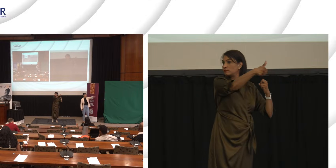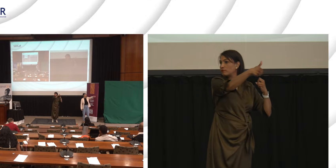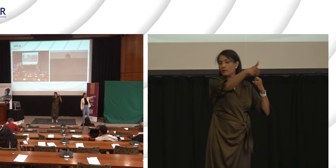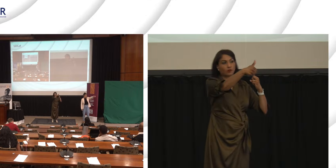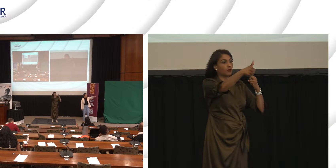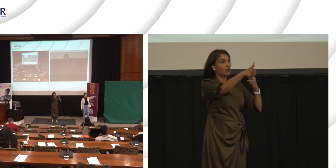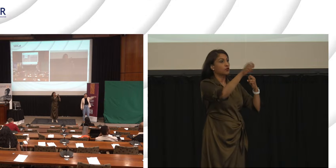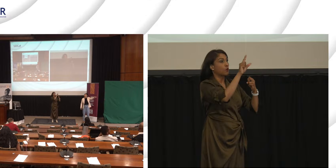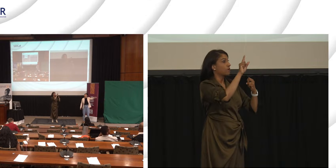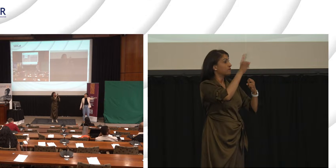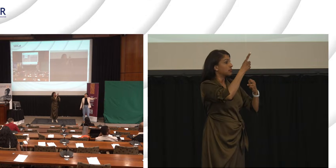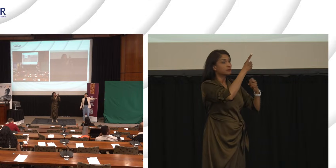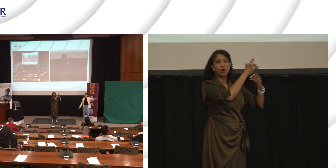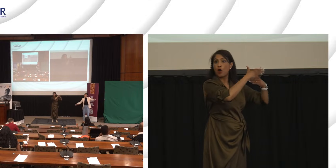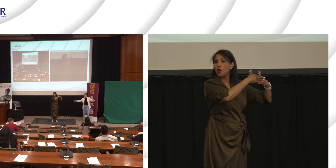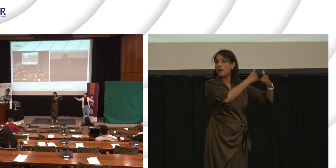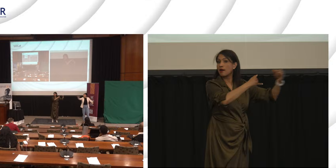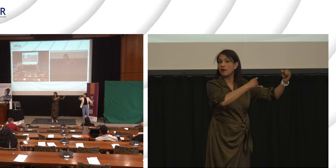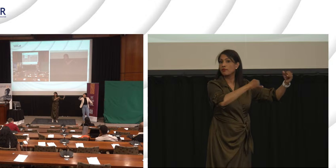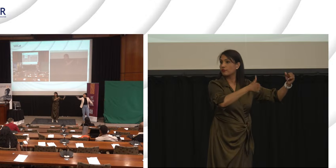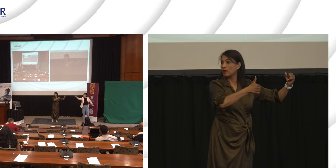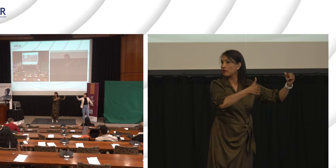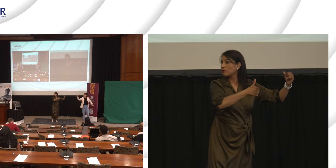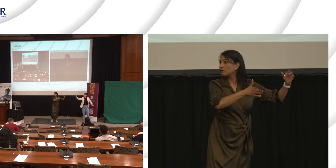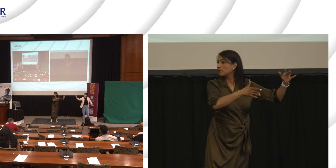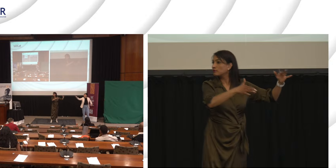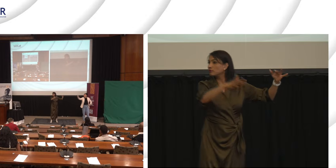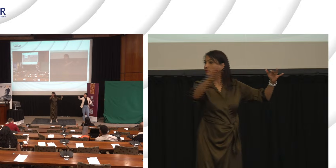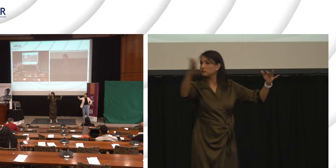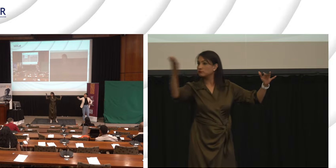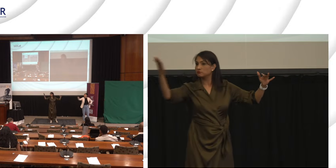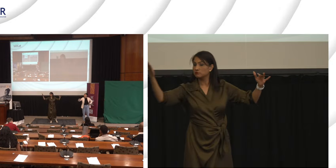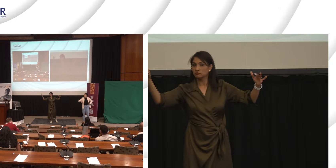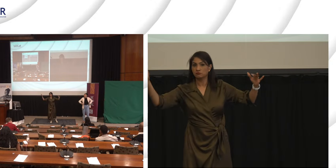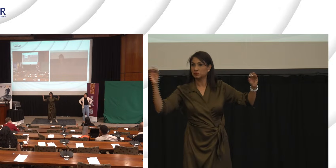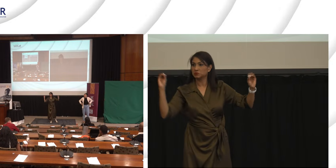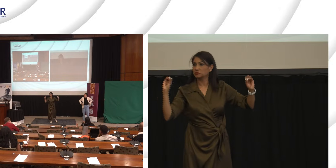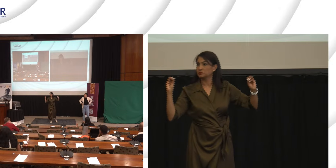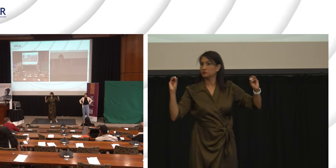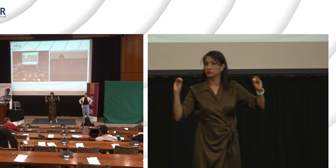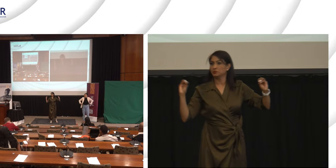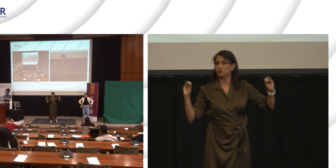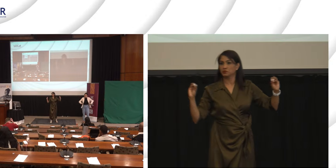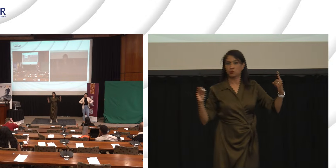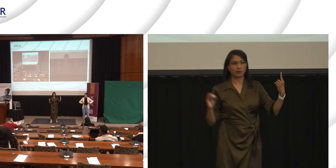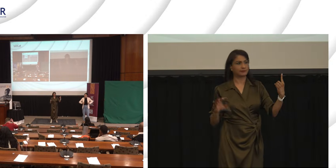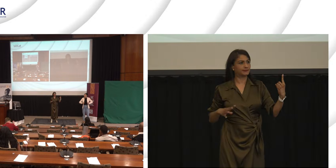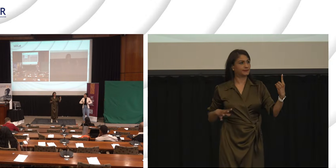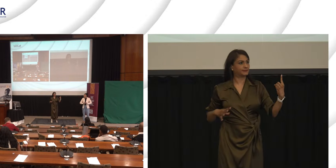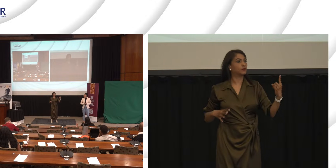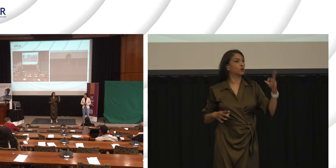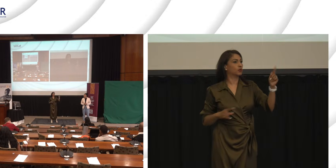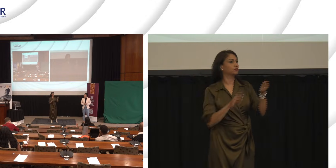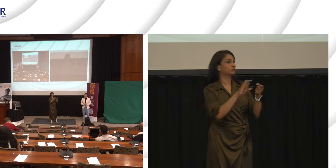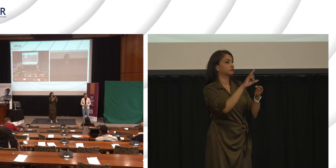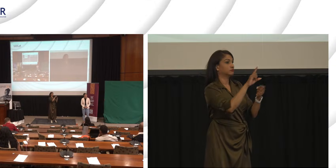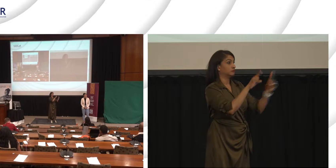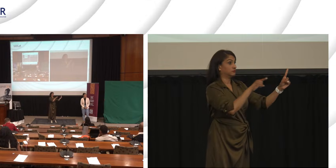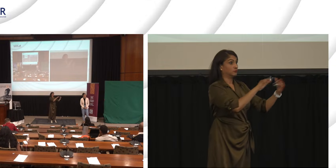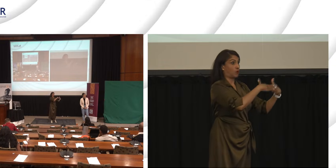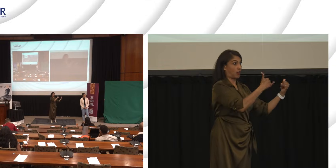Okay, we've got a question in the audience as well. Another question. Can we first get to the online? Nobody else in the audience?